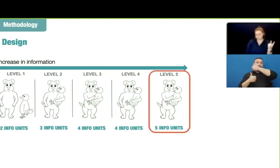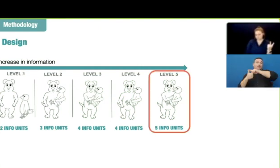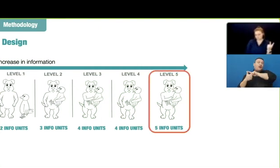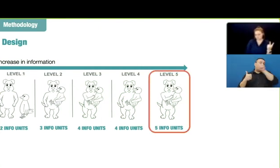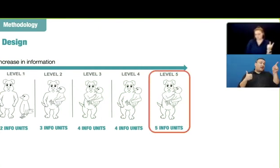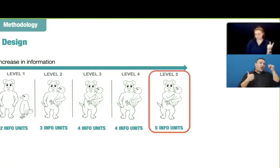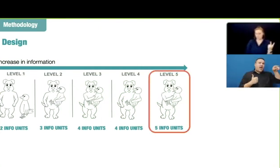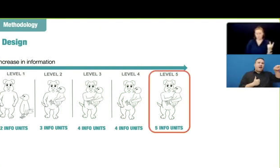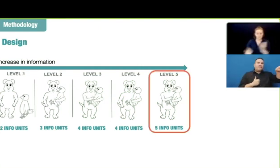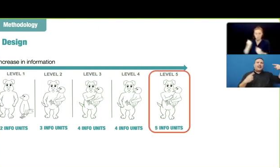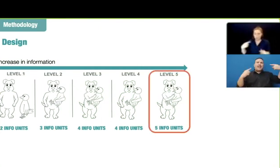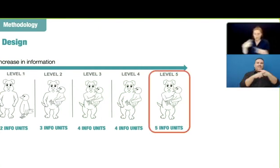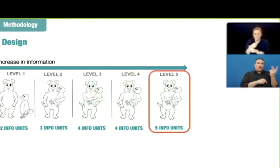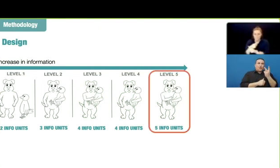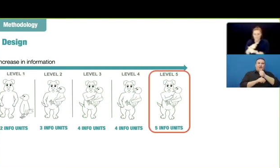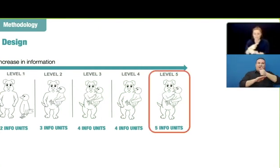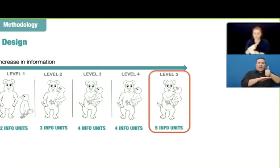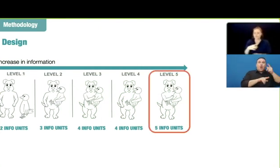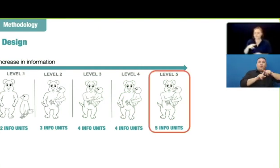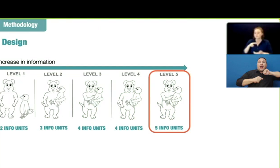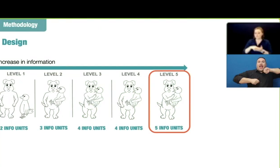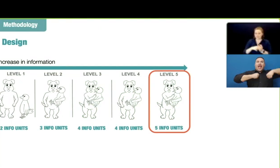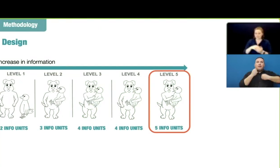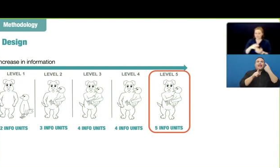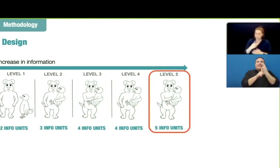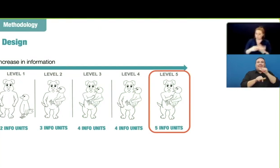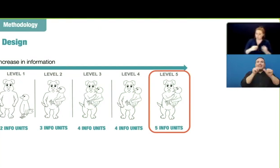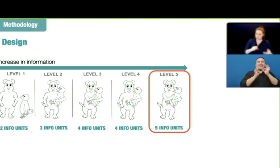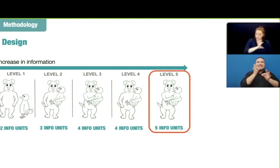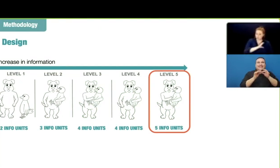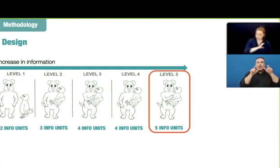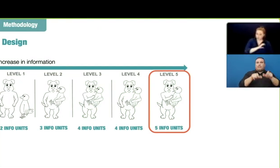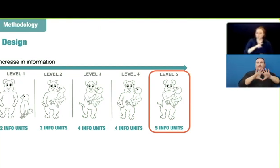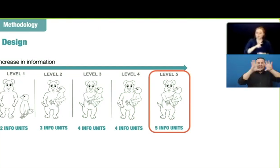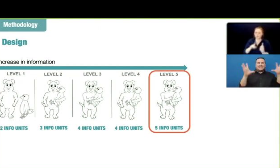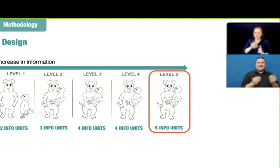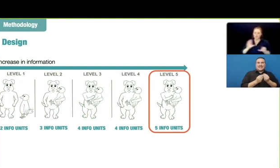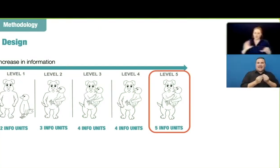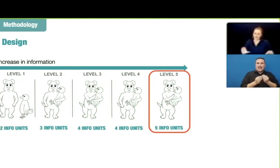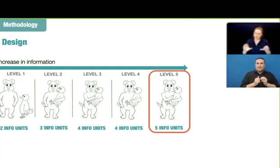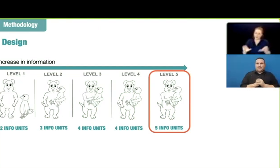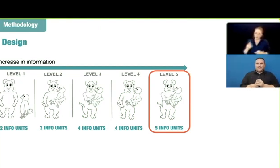In the most complex event, not only both characters, but also their actions had to be described.